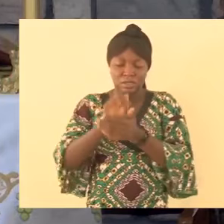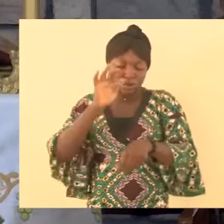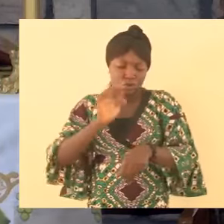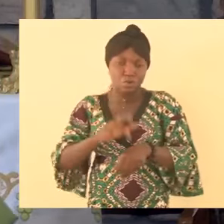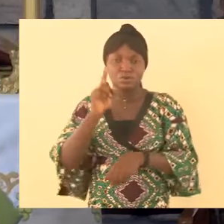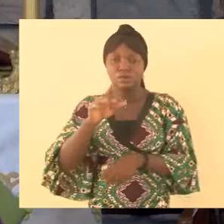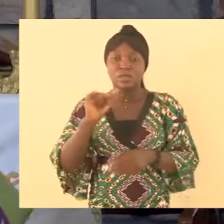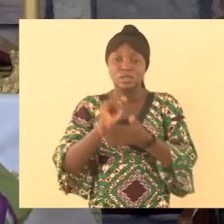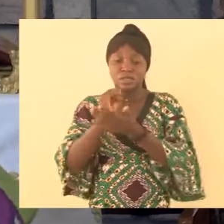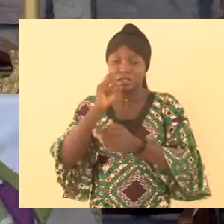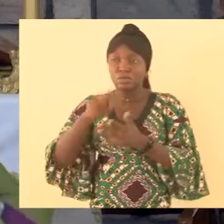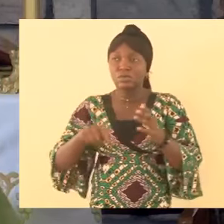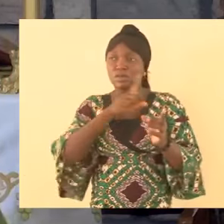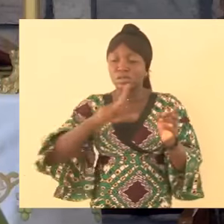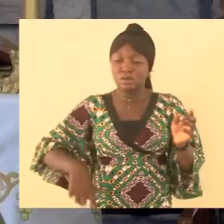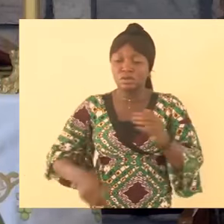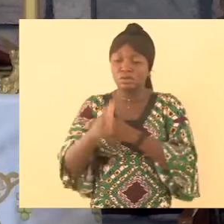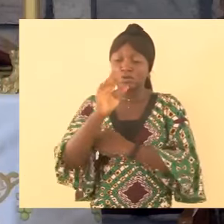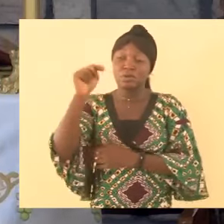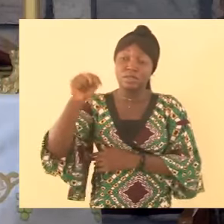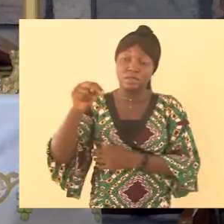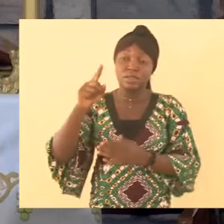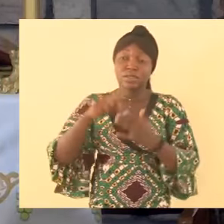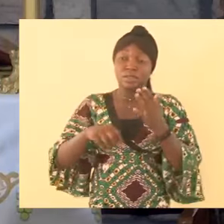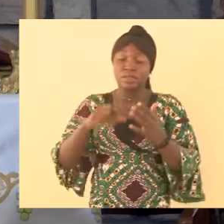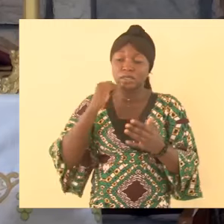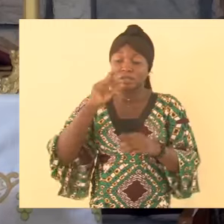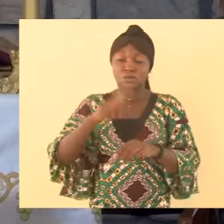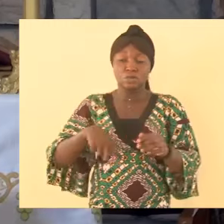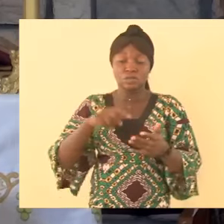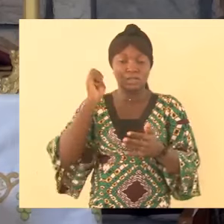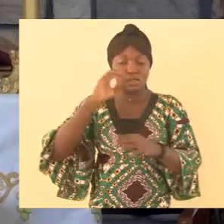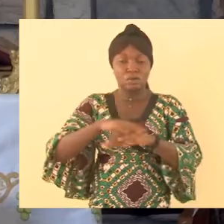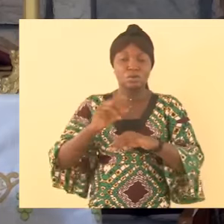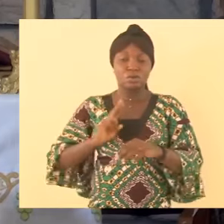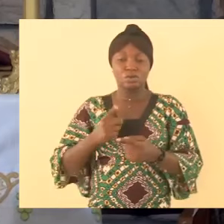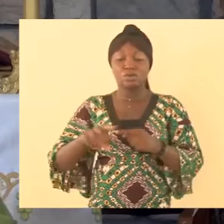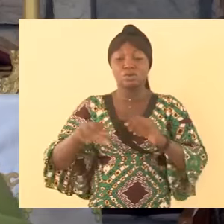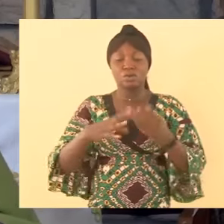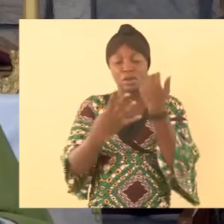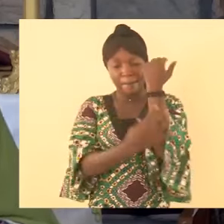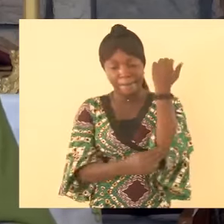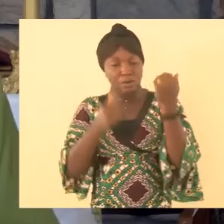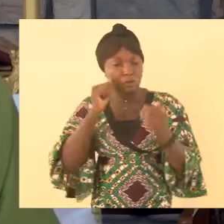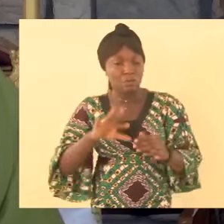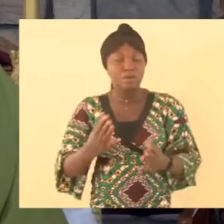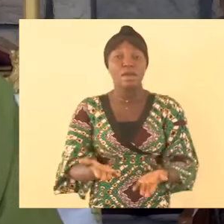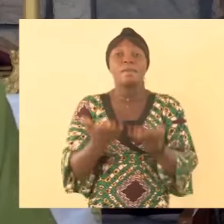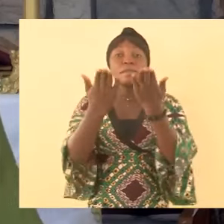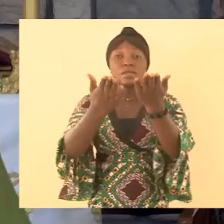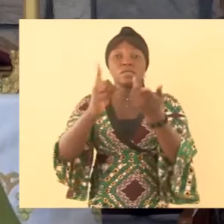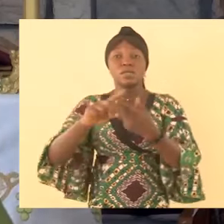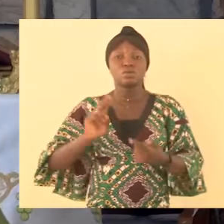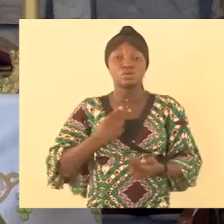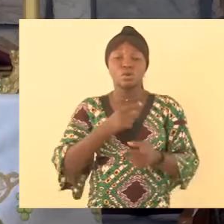you. That's what the Lord God did. That's what he calls us to do. The poor widow is therefore